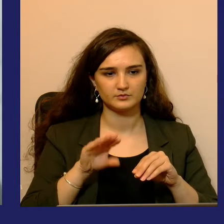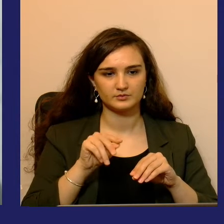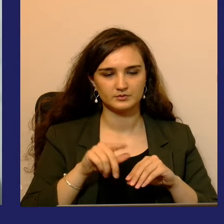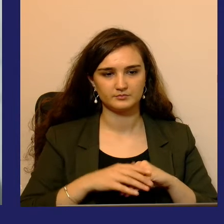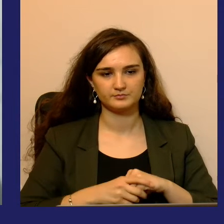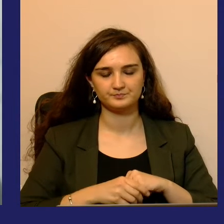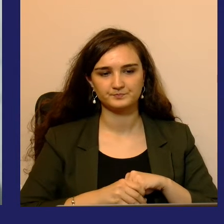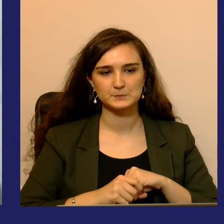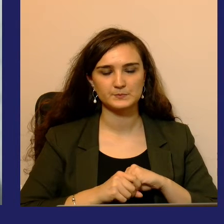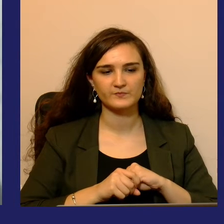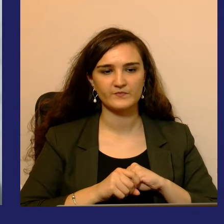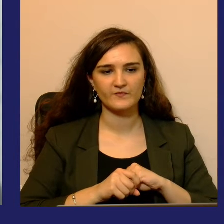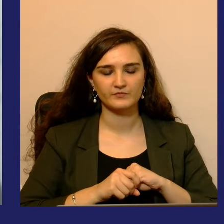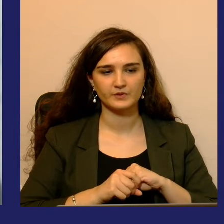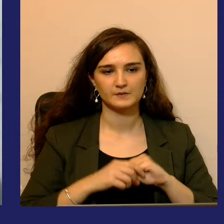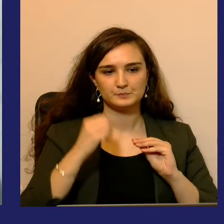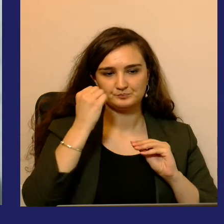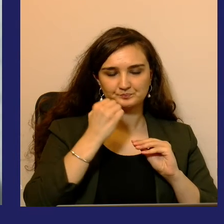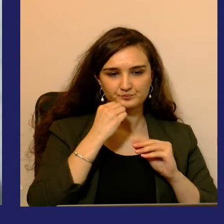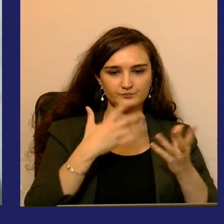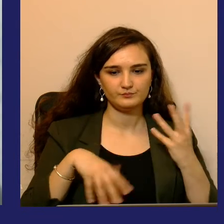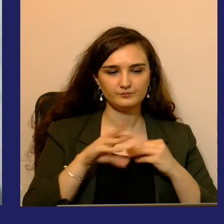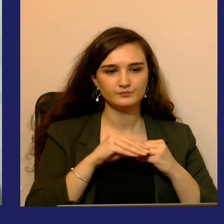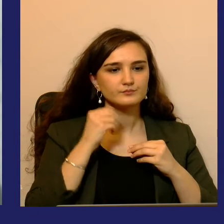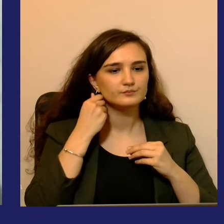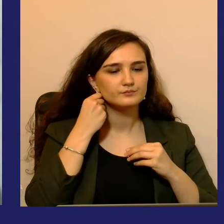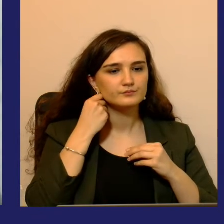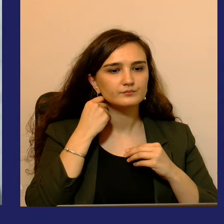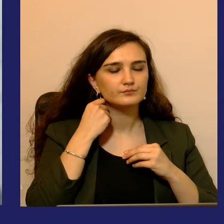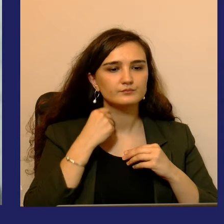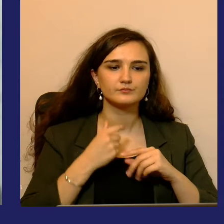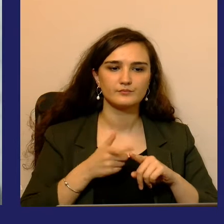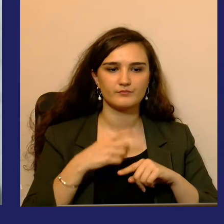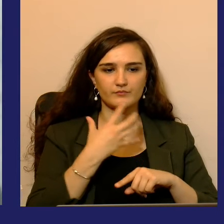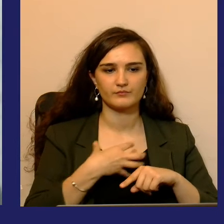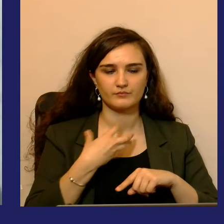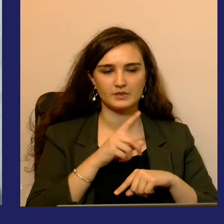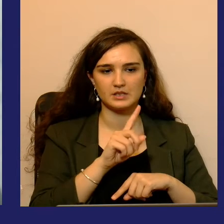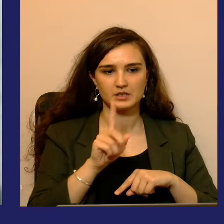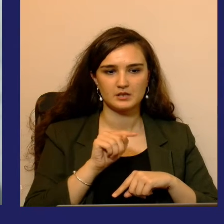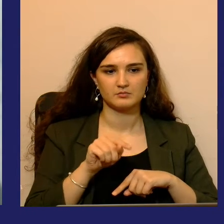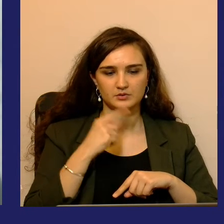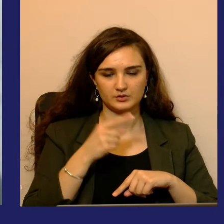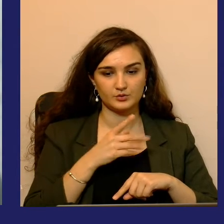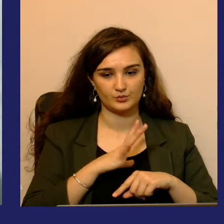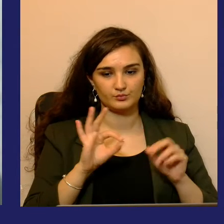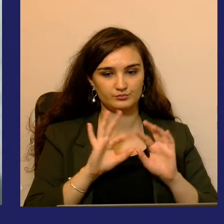Thank you, Joseph. It's a very important point, and I want to tell